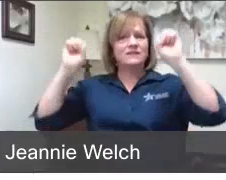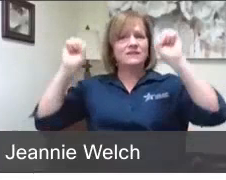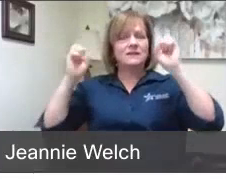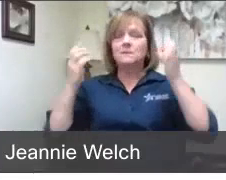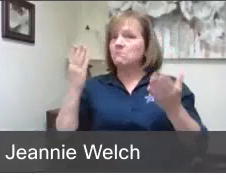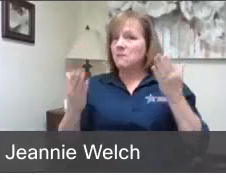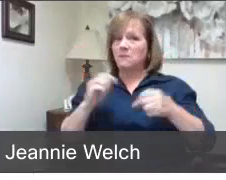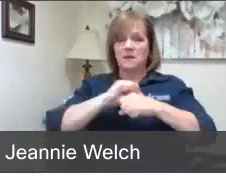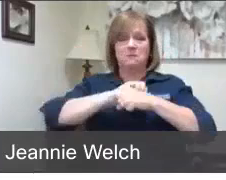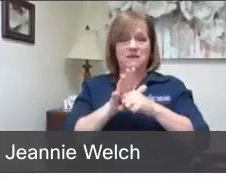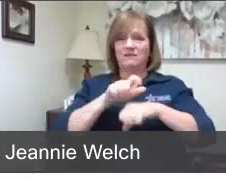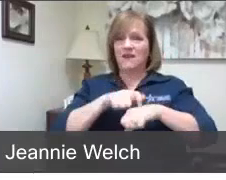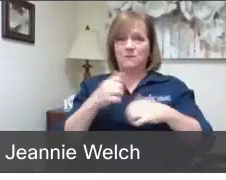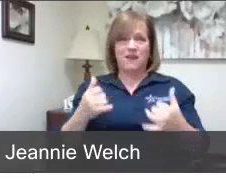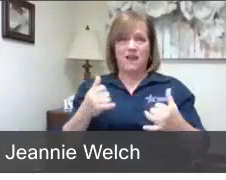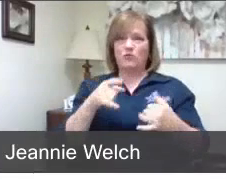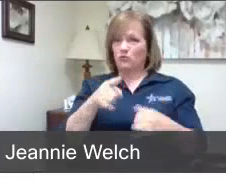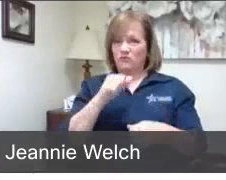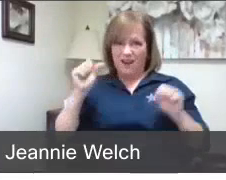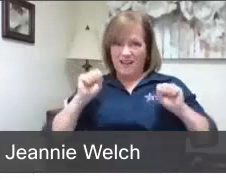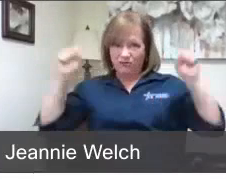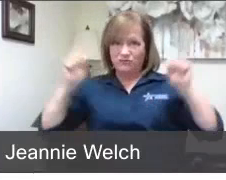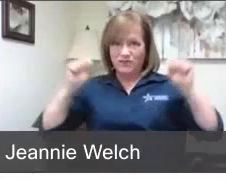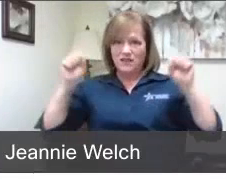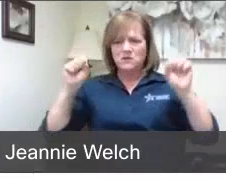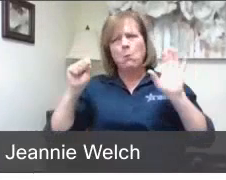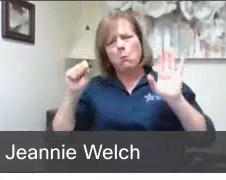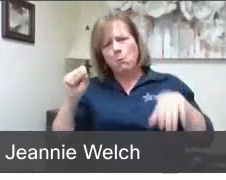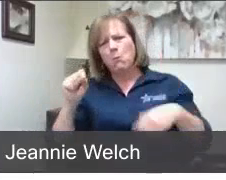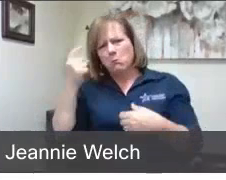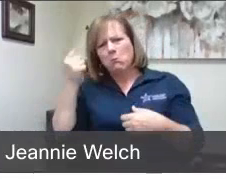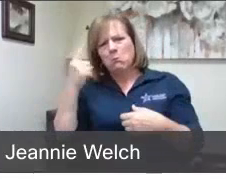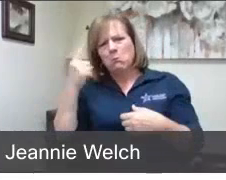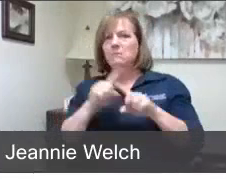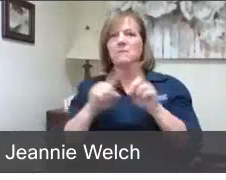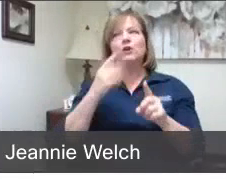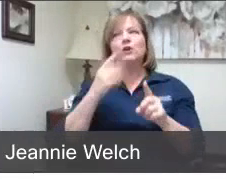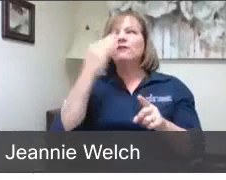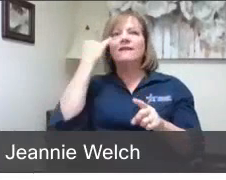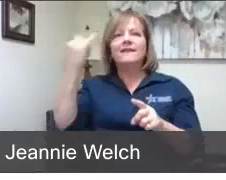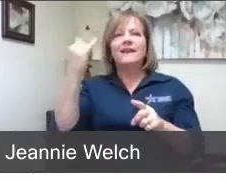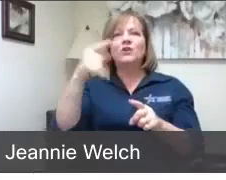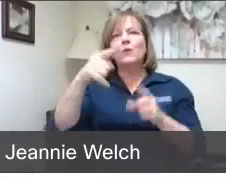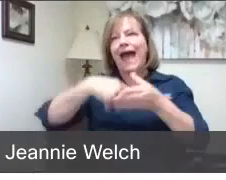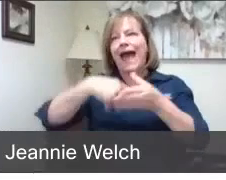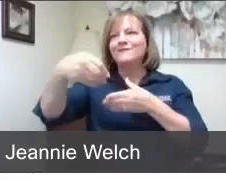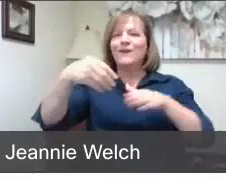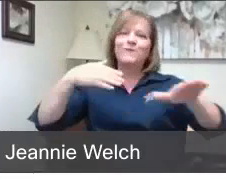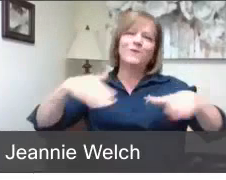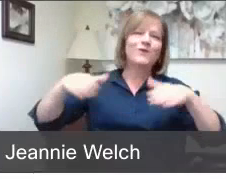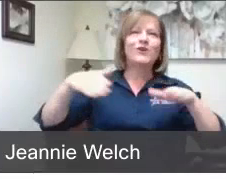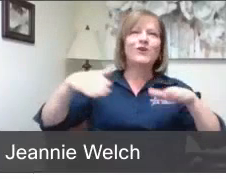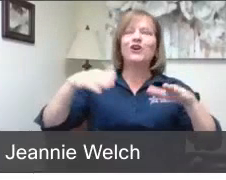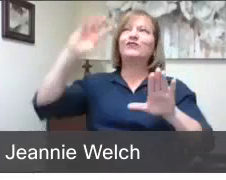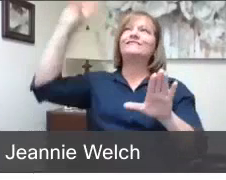been exercising, but sometimes just get out, take a walk or something, get some sun on your skin, because